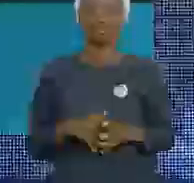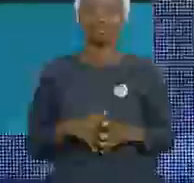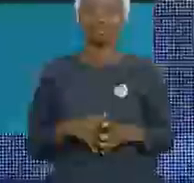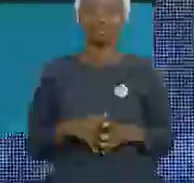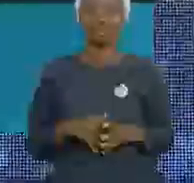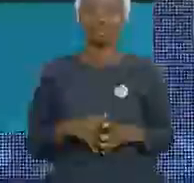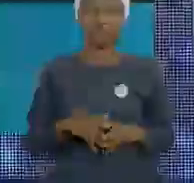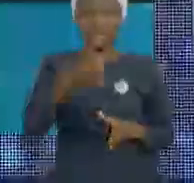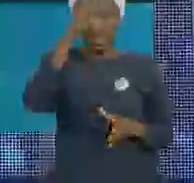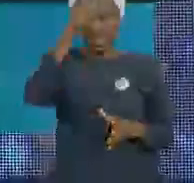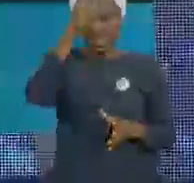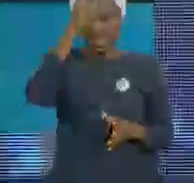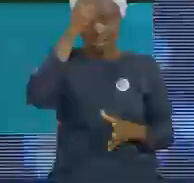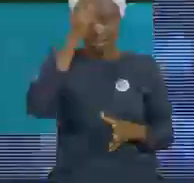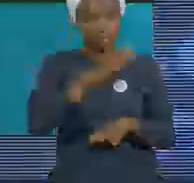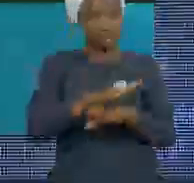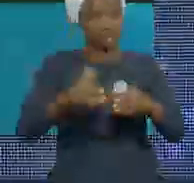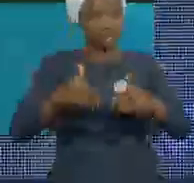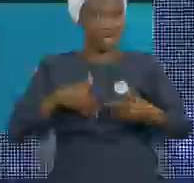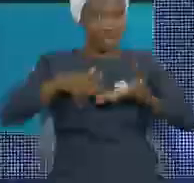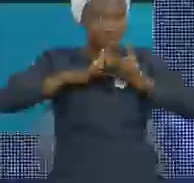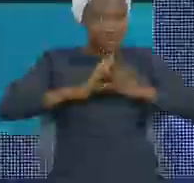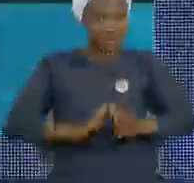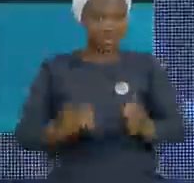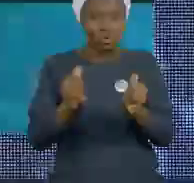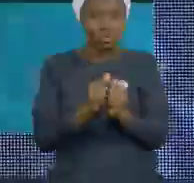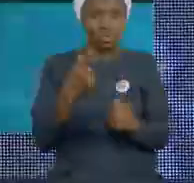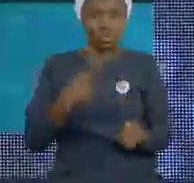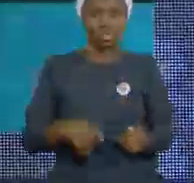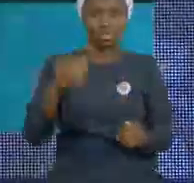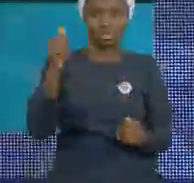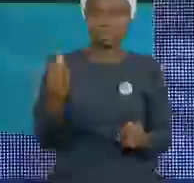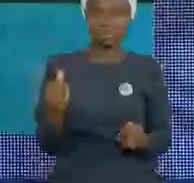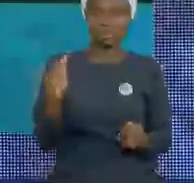Egypt, they did not have peace with the Assyrians.